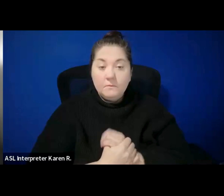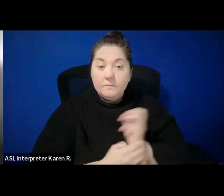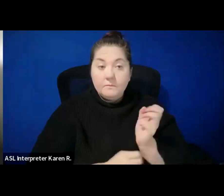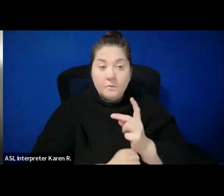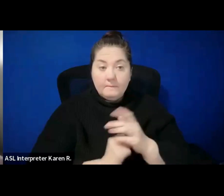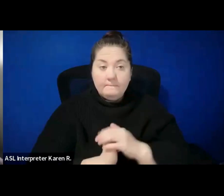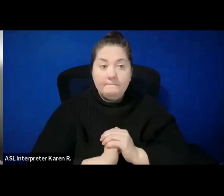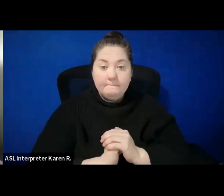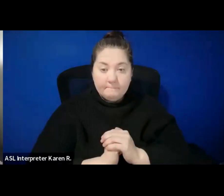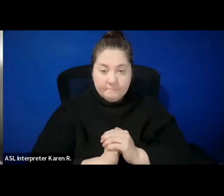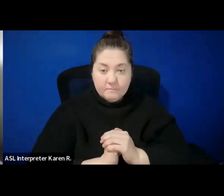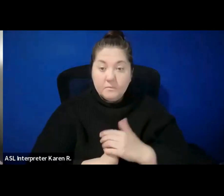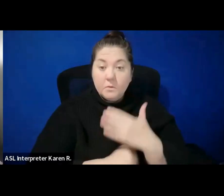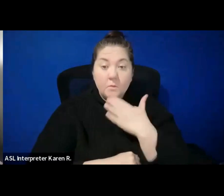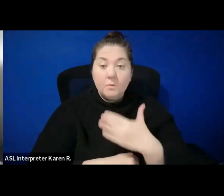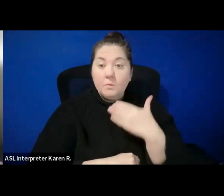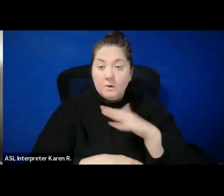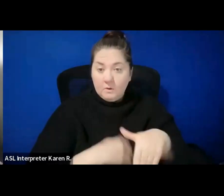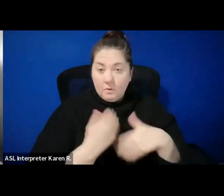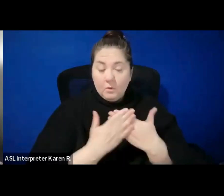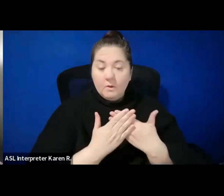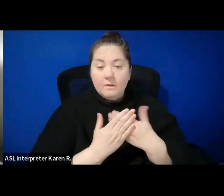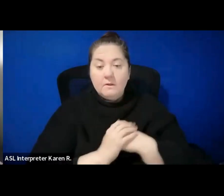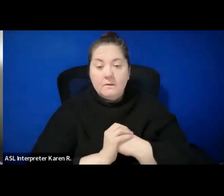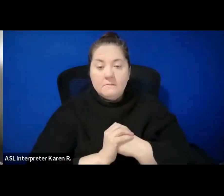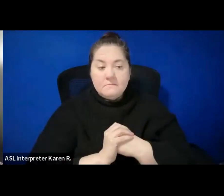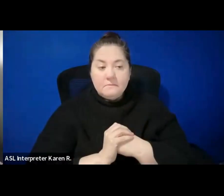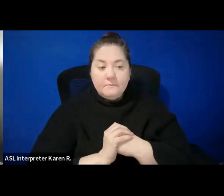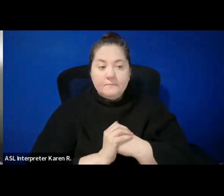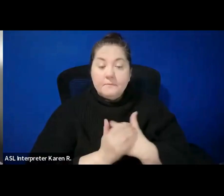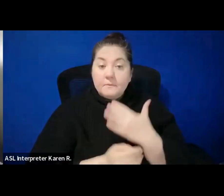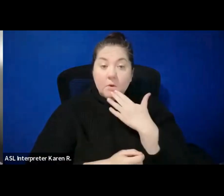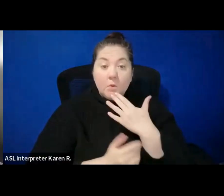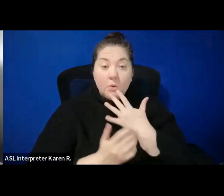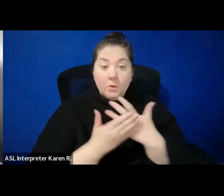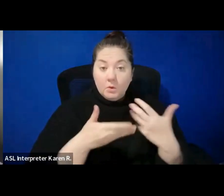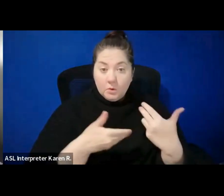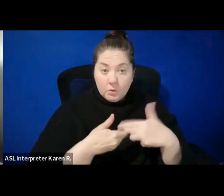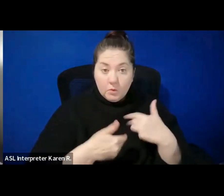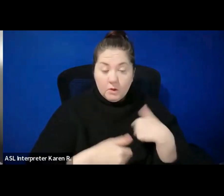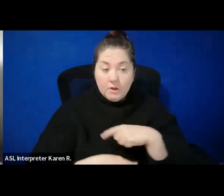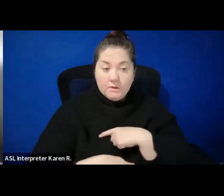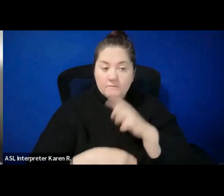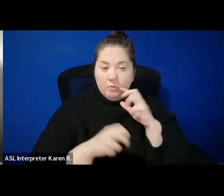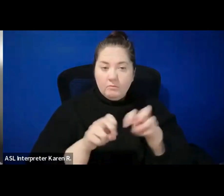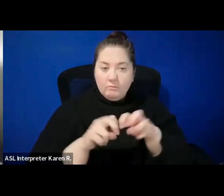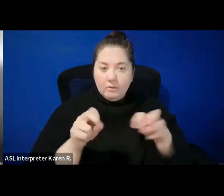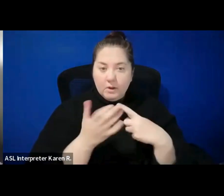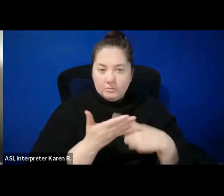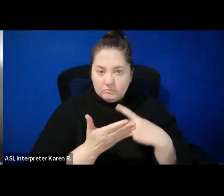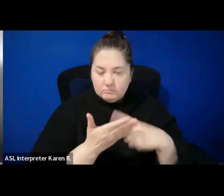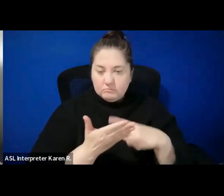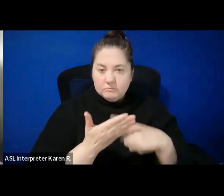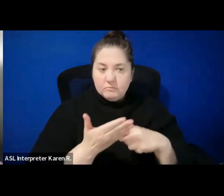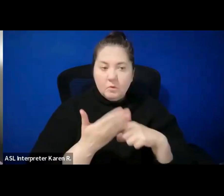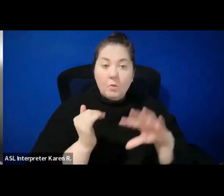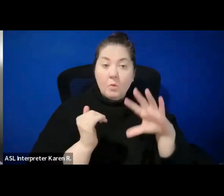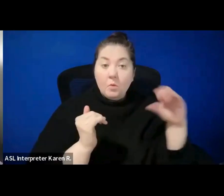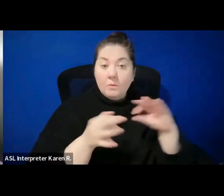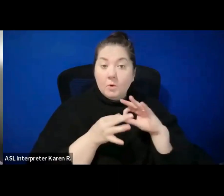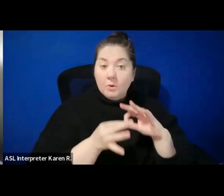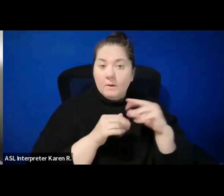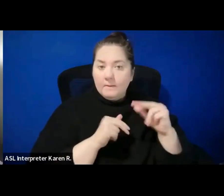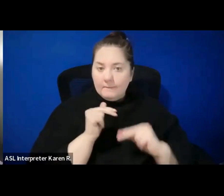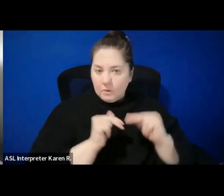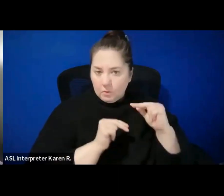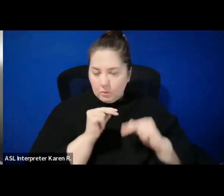Okay. Good morning, everyone. Thank you so much for joining us for this panel discussion about corporate relationship